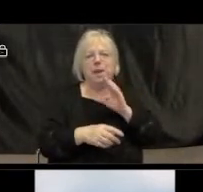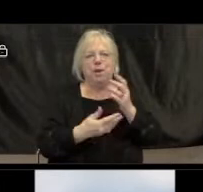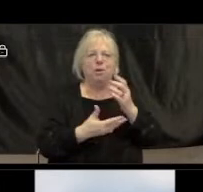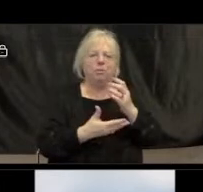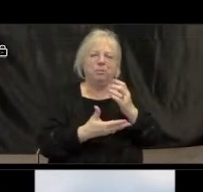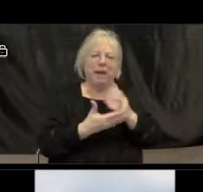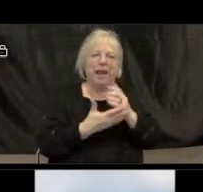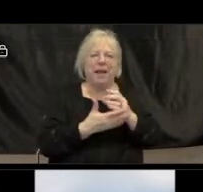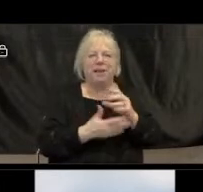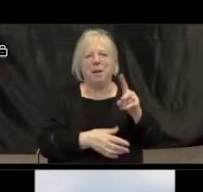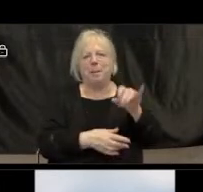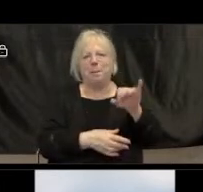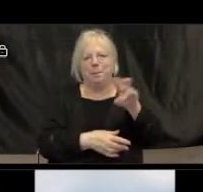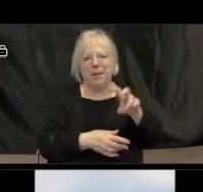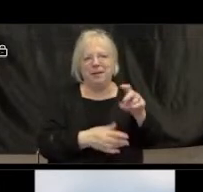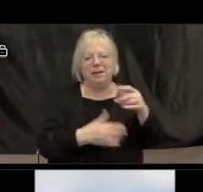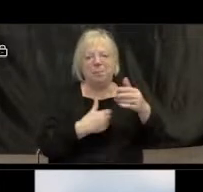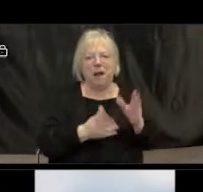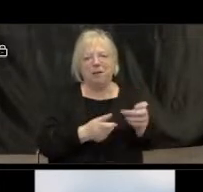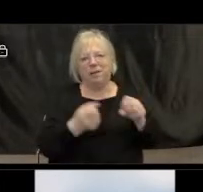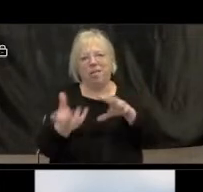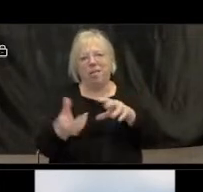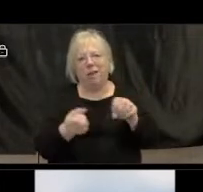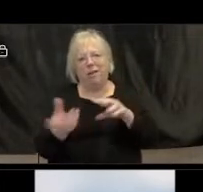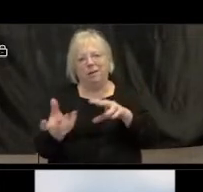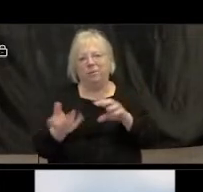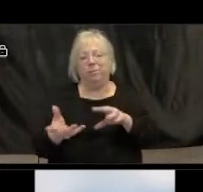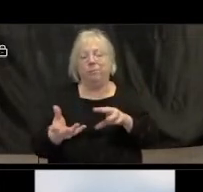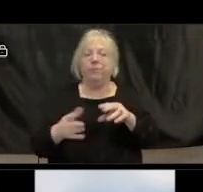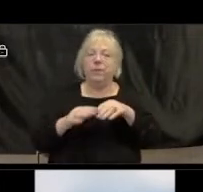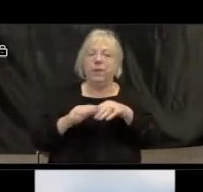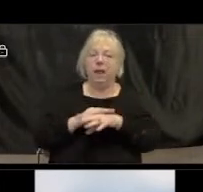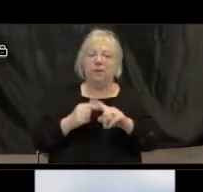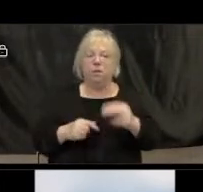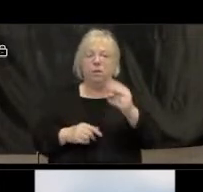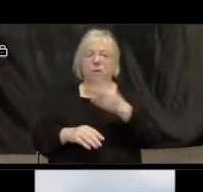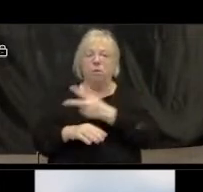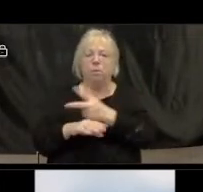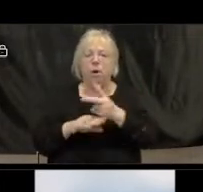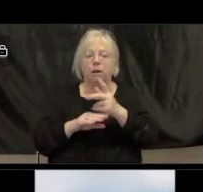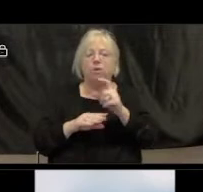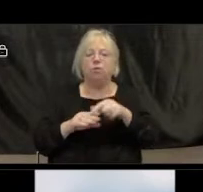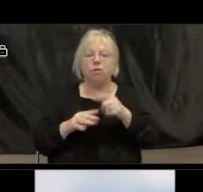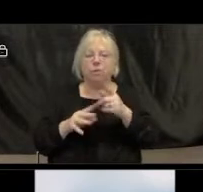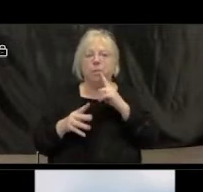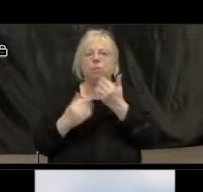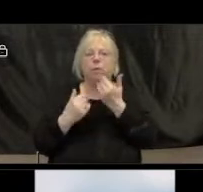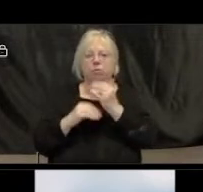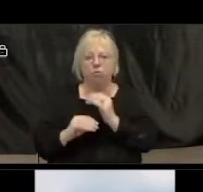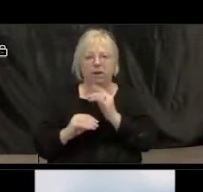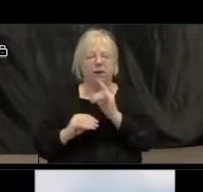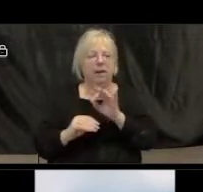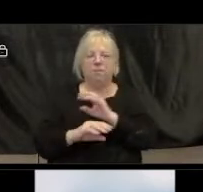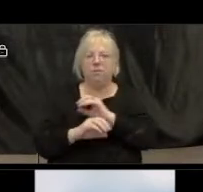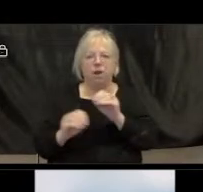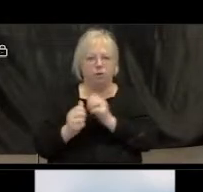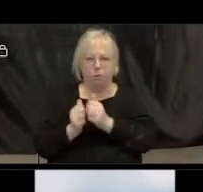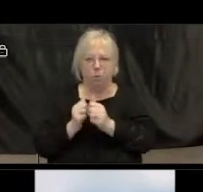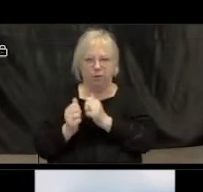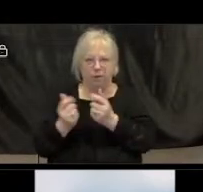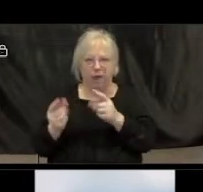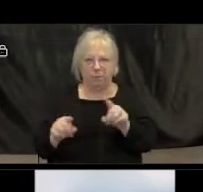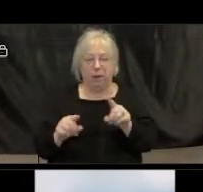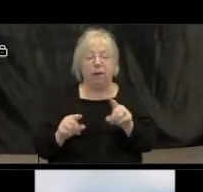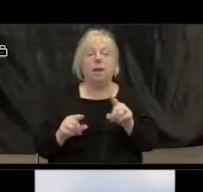boxes, etc. Access to the north parking lot should be restricted when sporting events aren't taking place. Otherwise, the